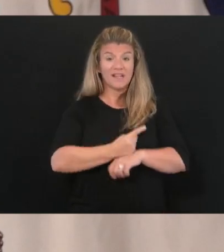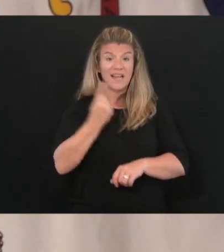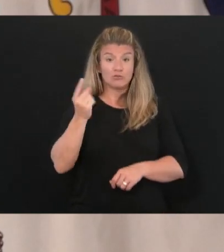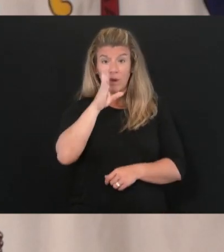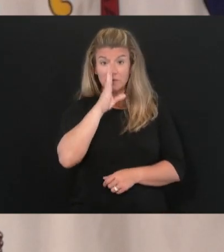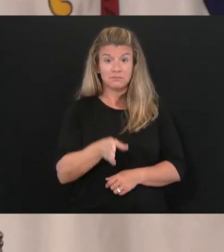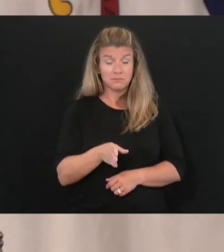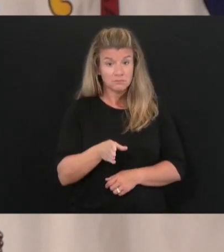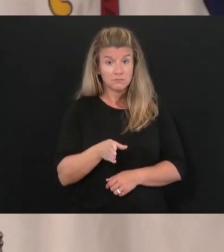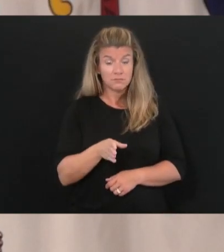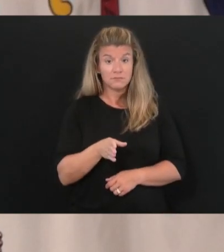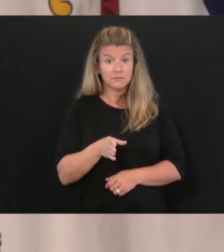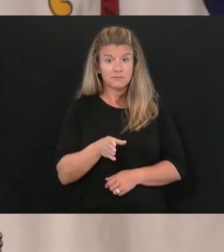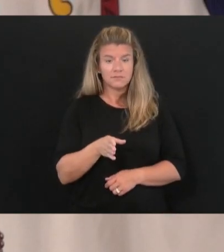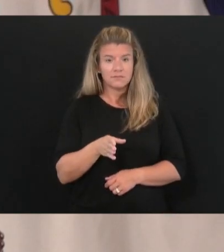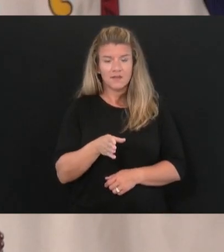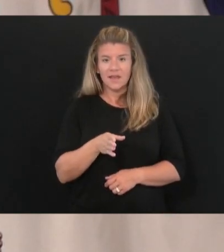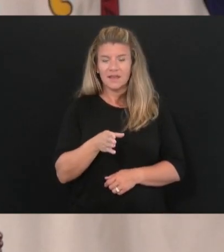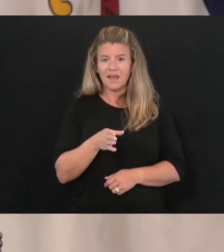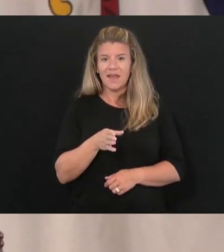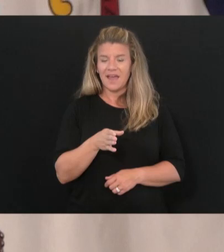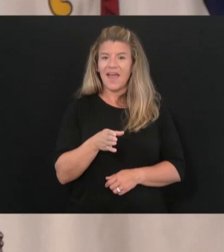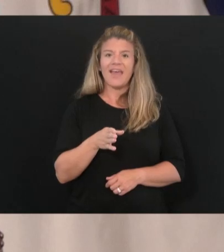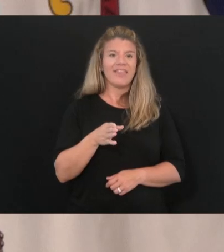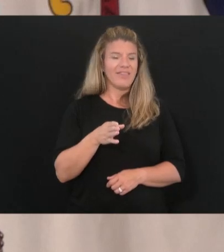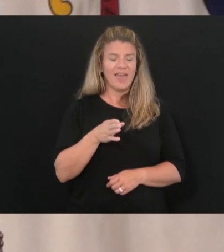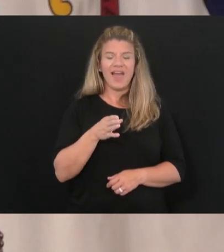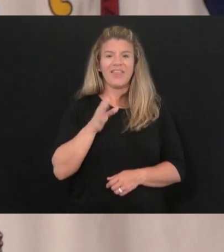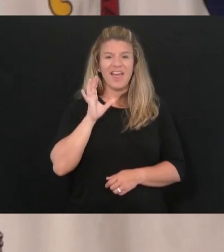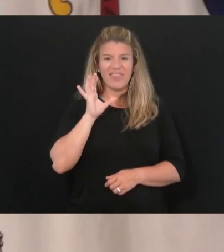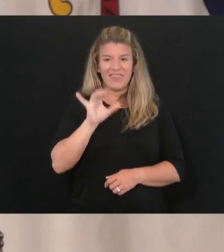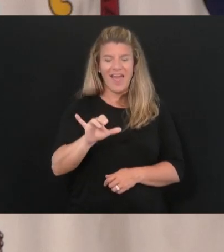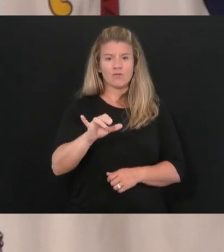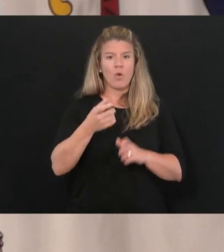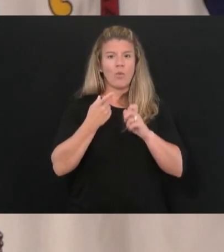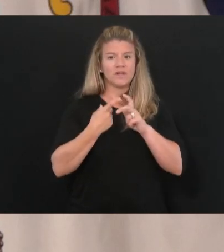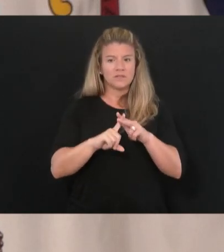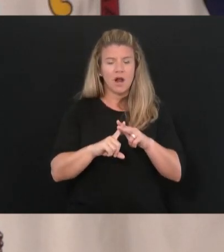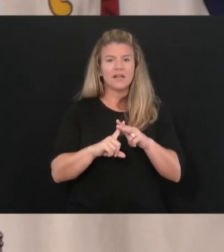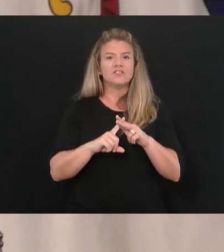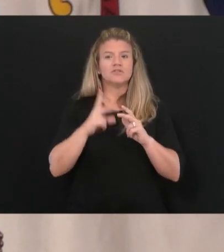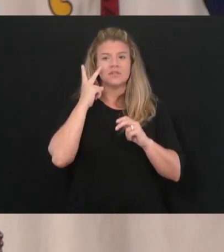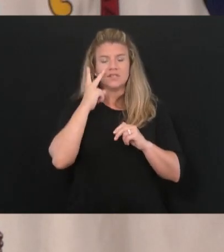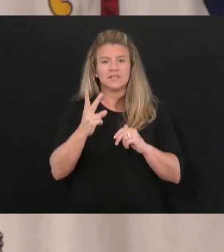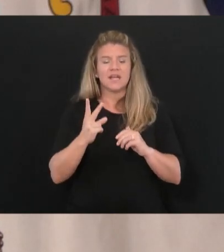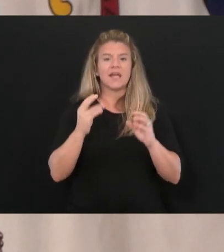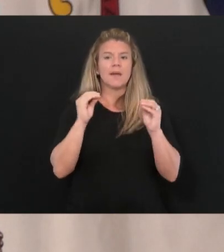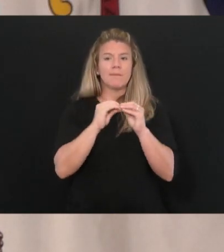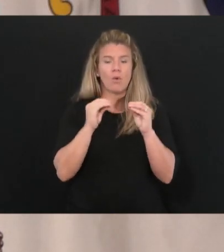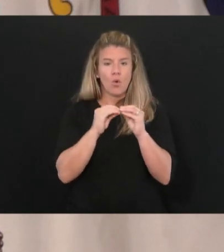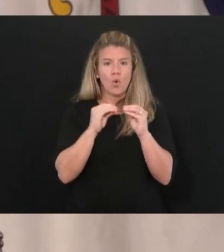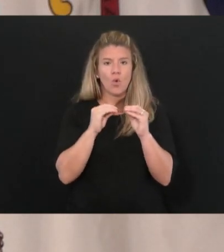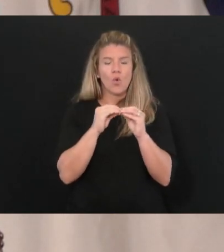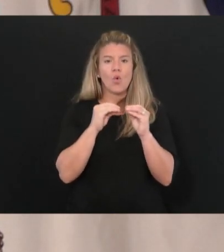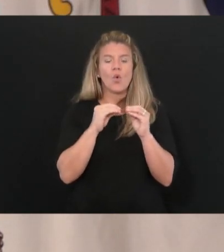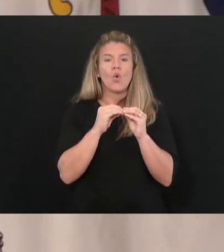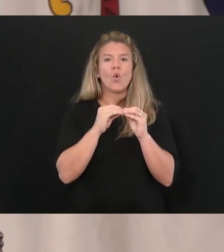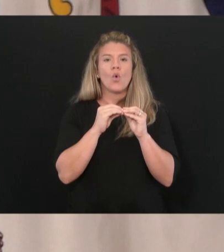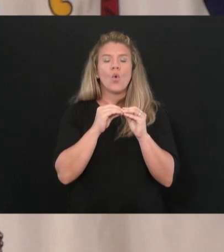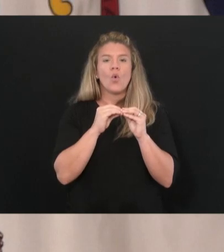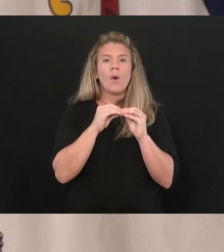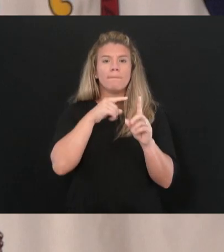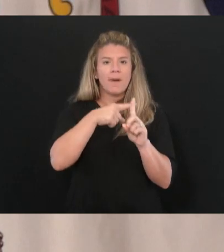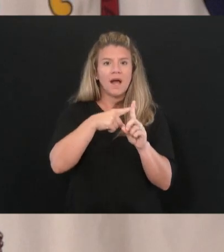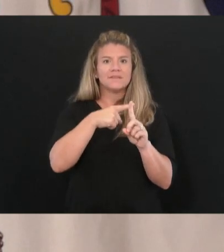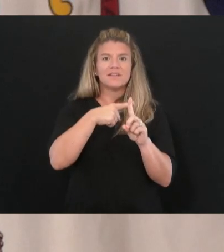there. Then all of a sudden, we really, really started to move in a really constructive,